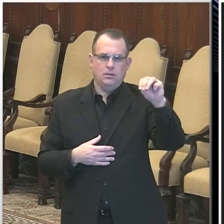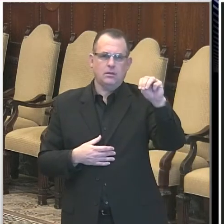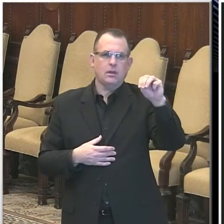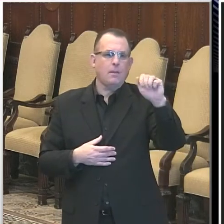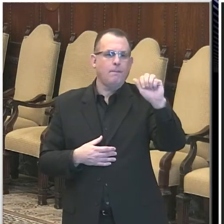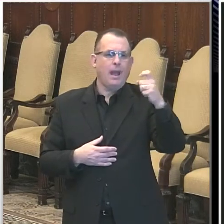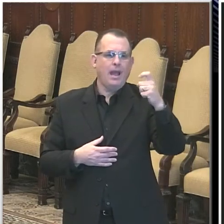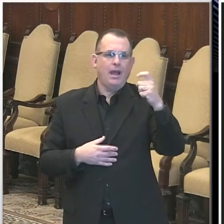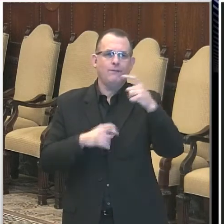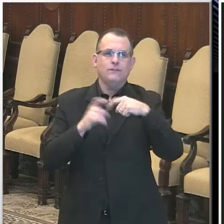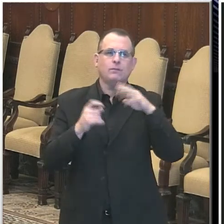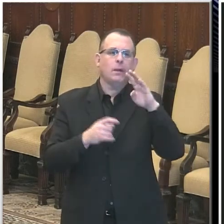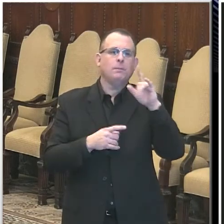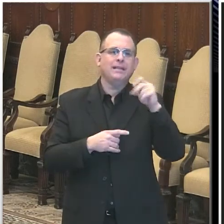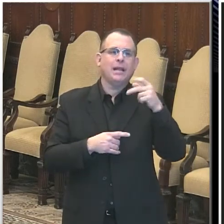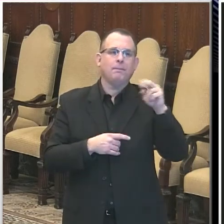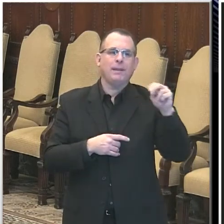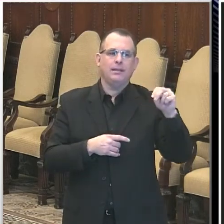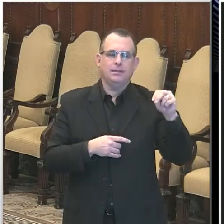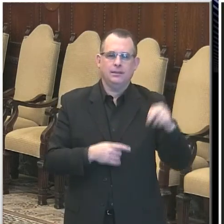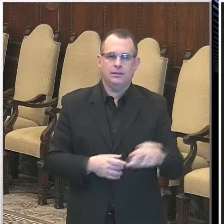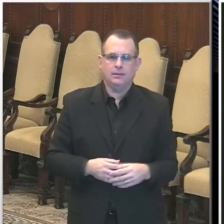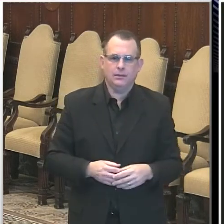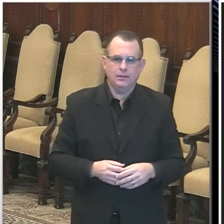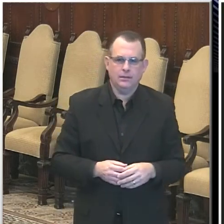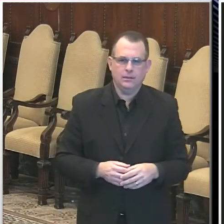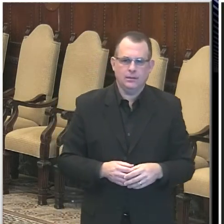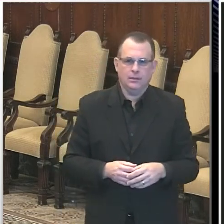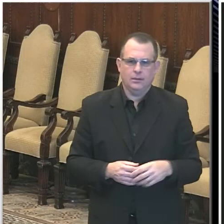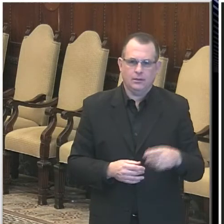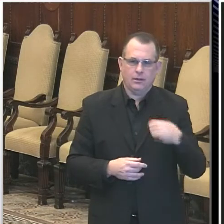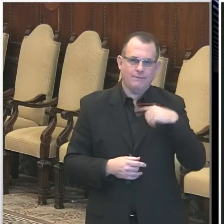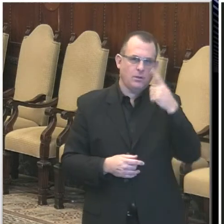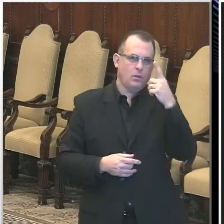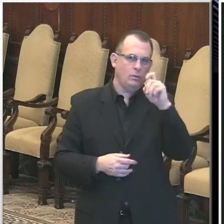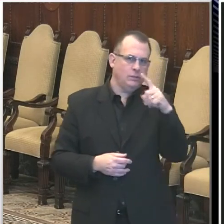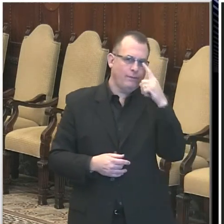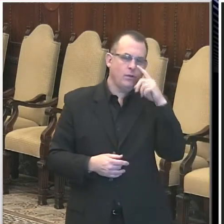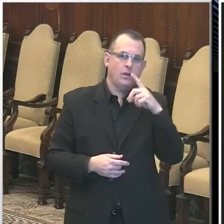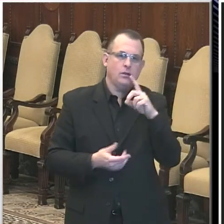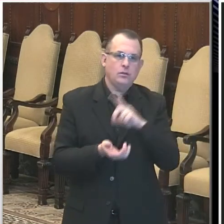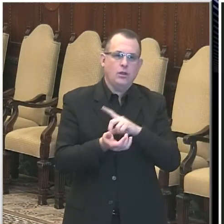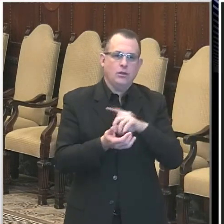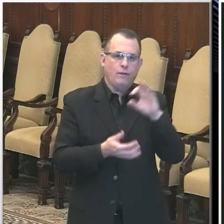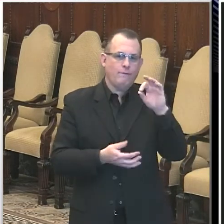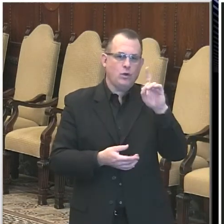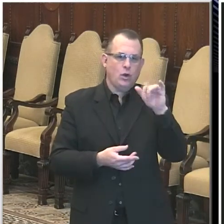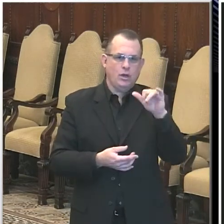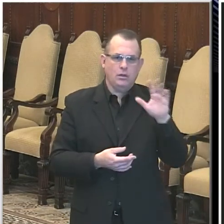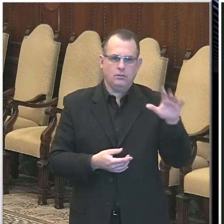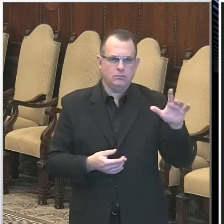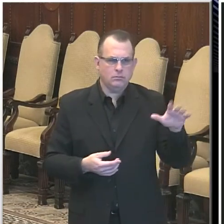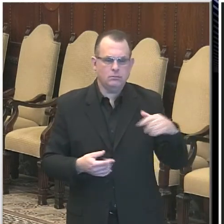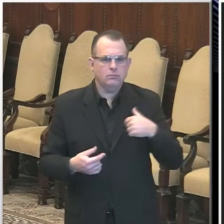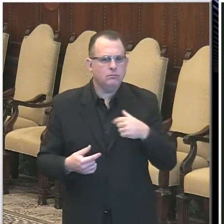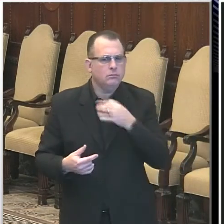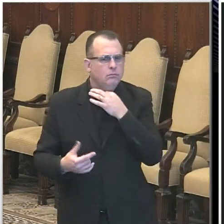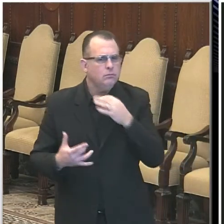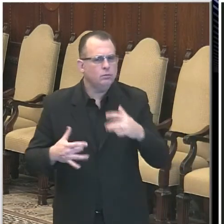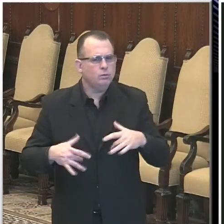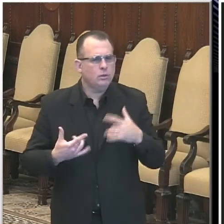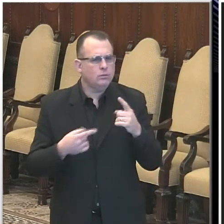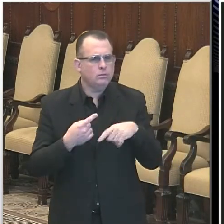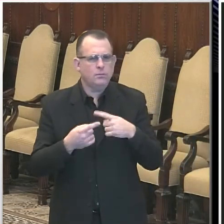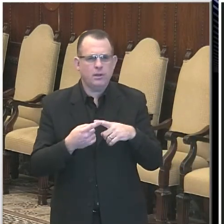thanks everybody. This question's for Dr. Farley. Do we have any updates on the number of coronavirus-related deaths that have occurred